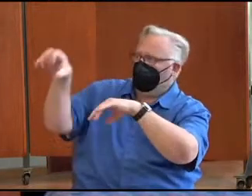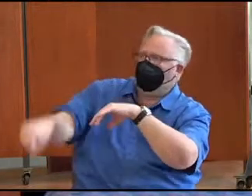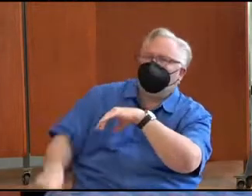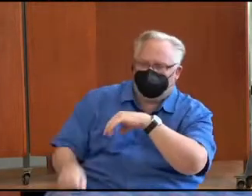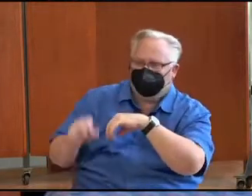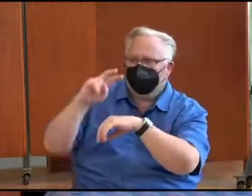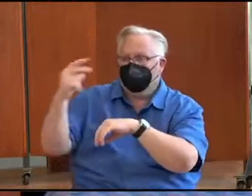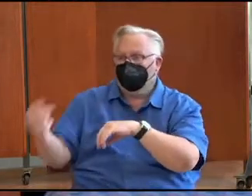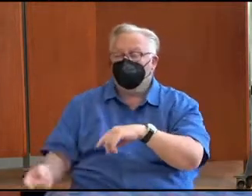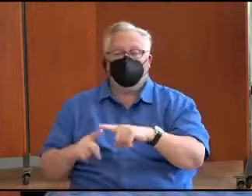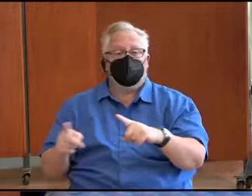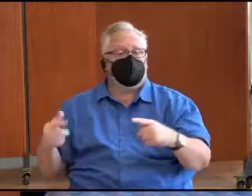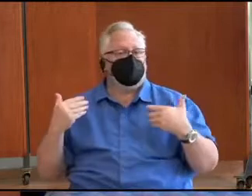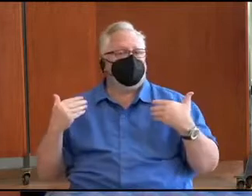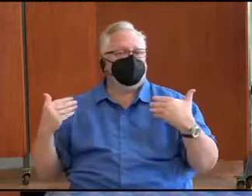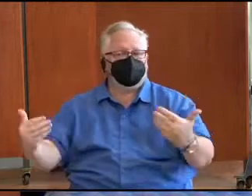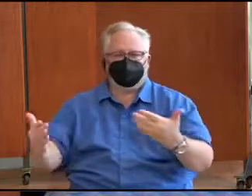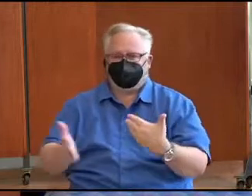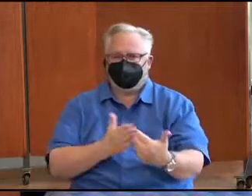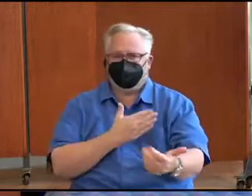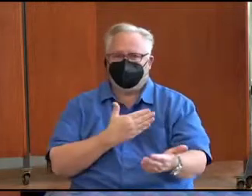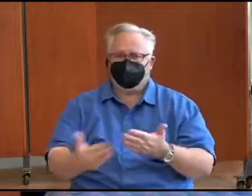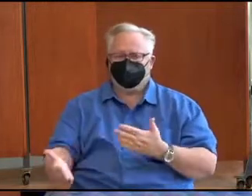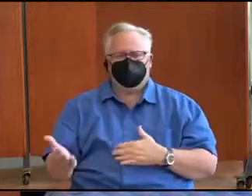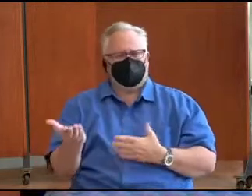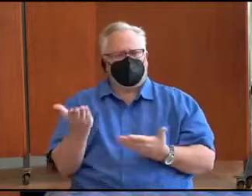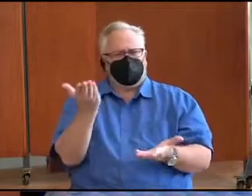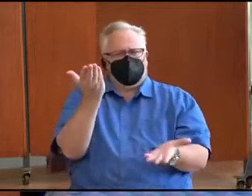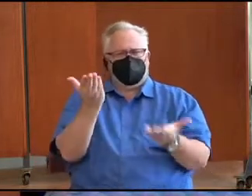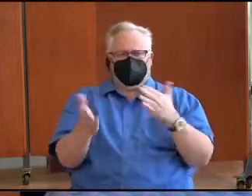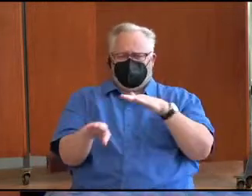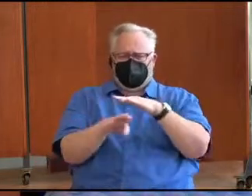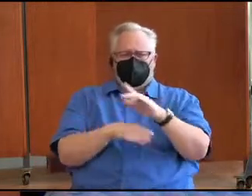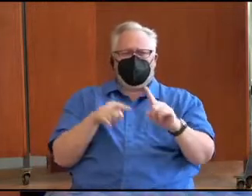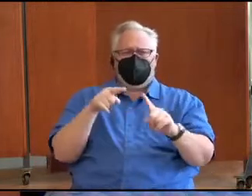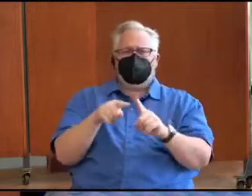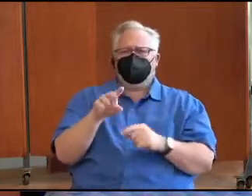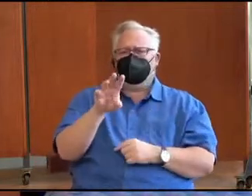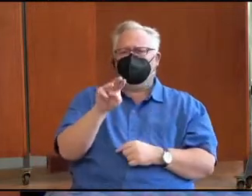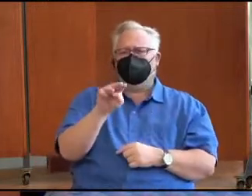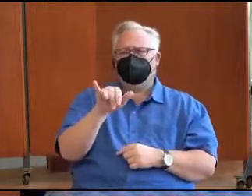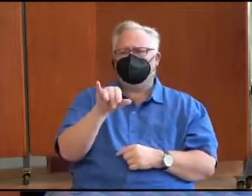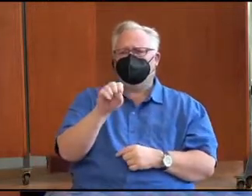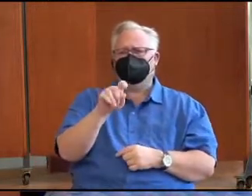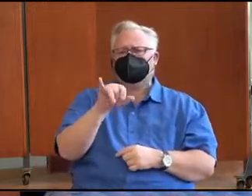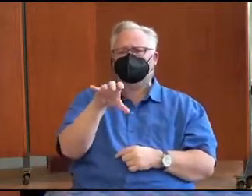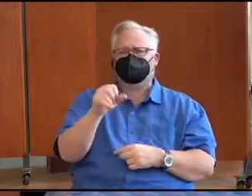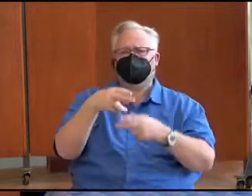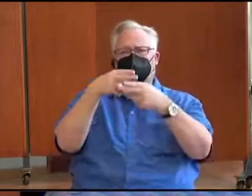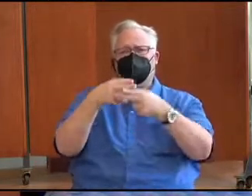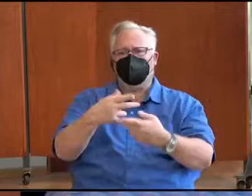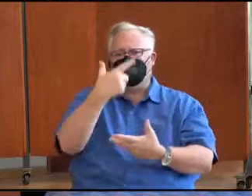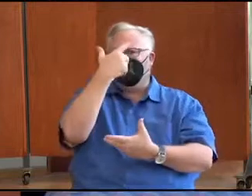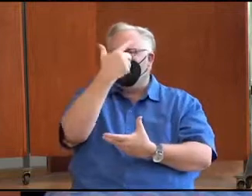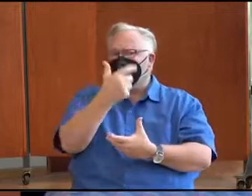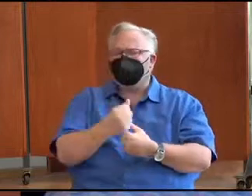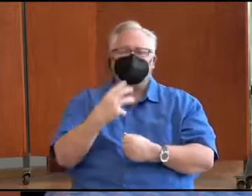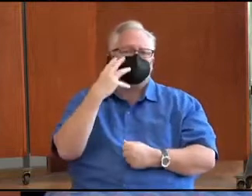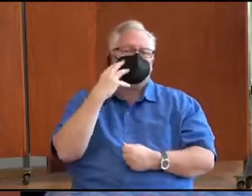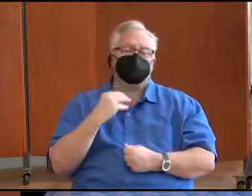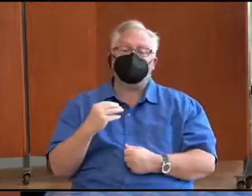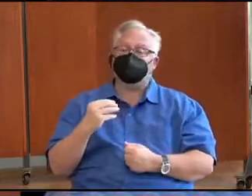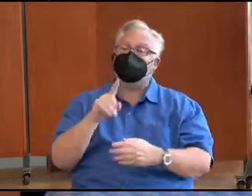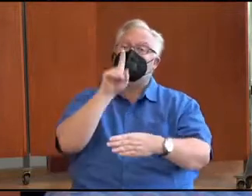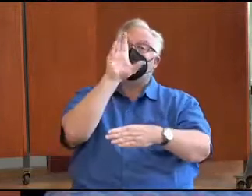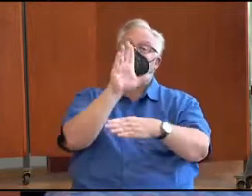I do it anyway. Perhaps this is the essence of what the mystics call the faith experience. No guarantees, no net,